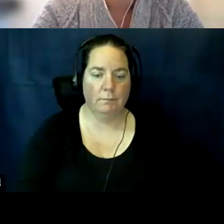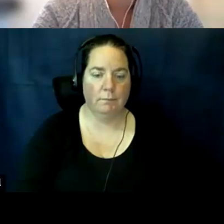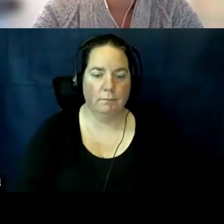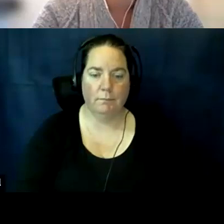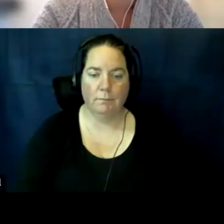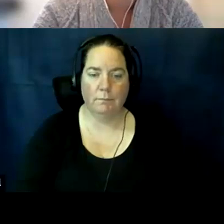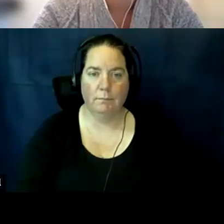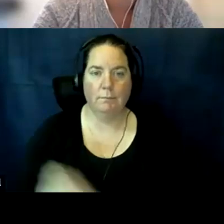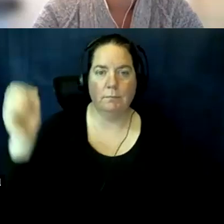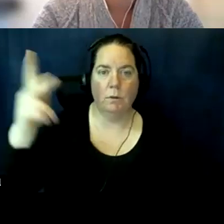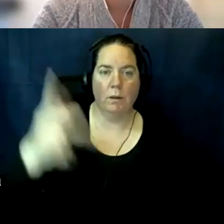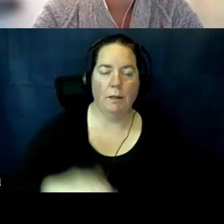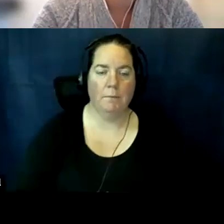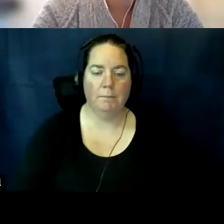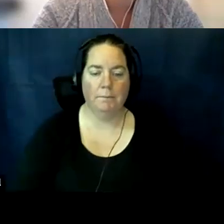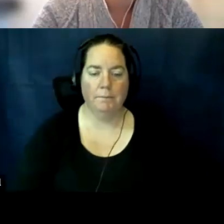Okay.